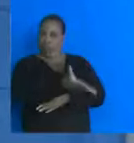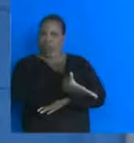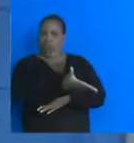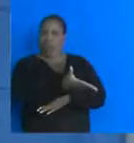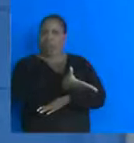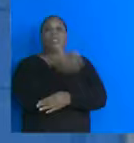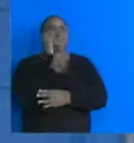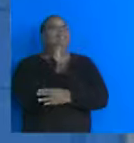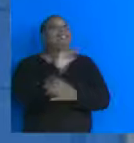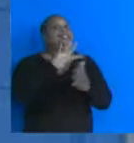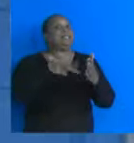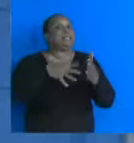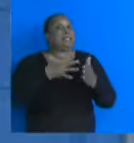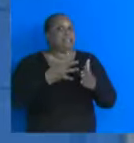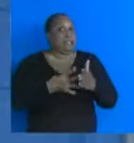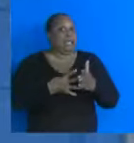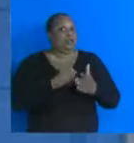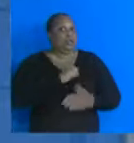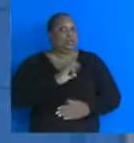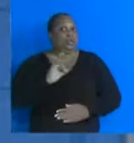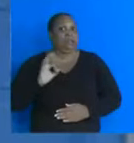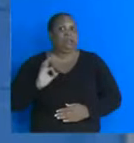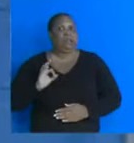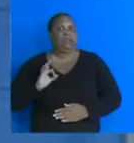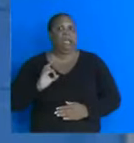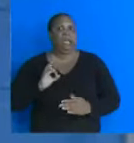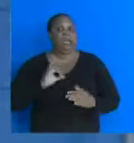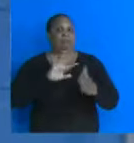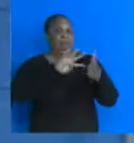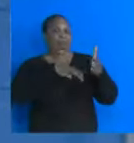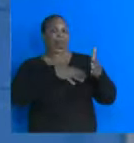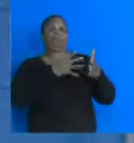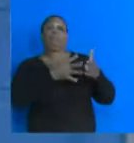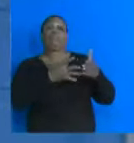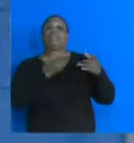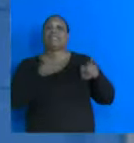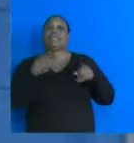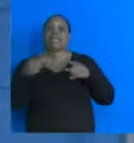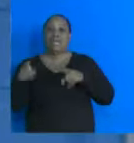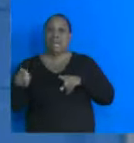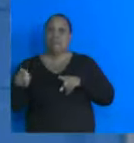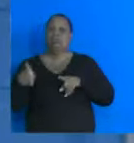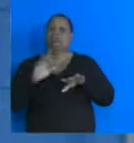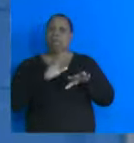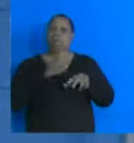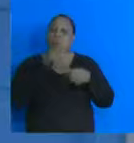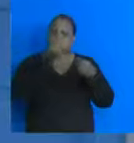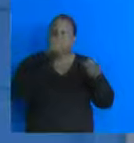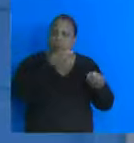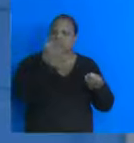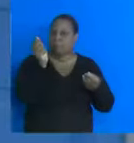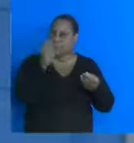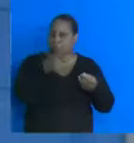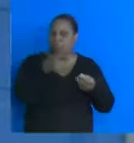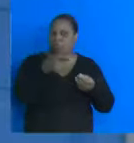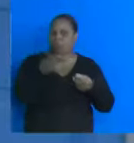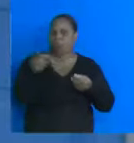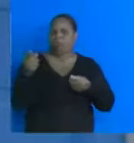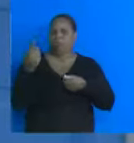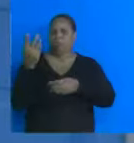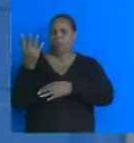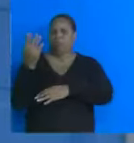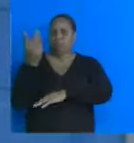daily schedule, including the staff duty roster and the activities, will be made available to all guests during the 14-day